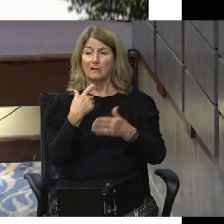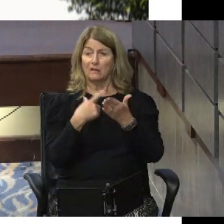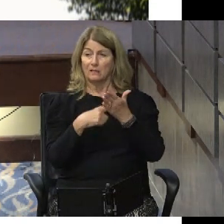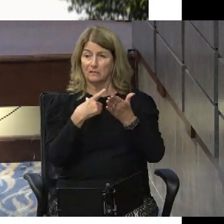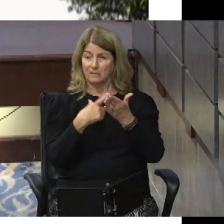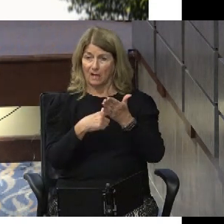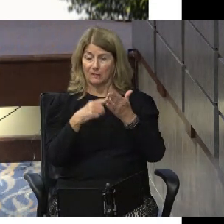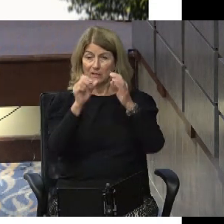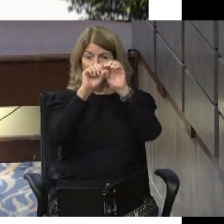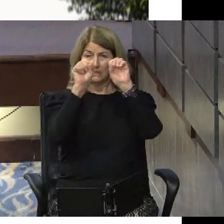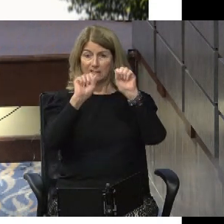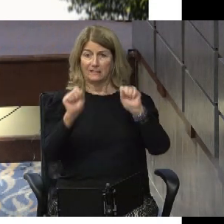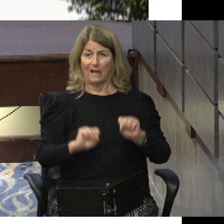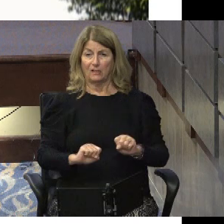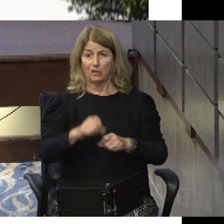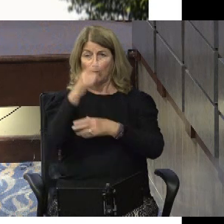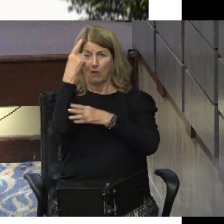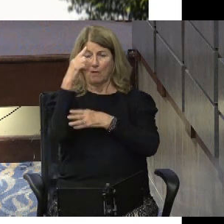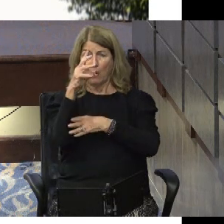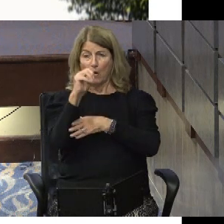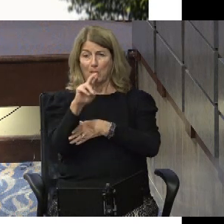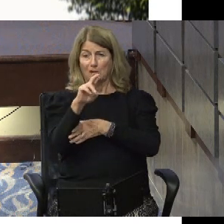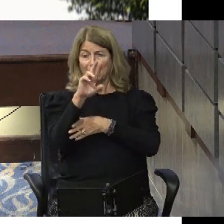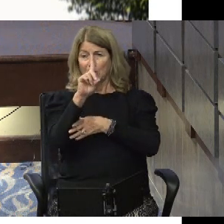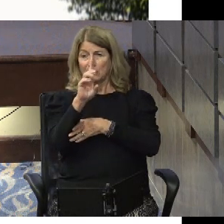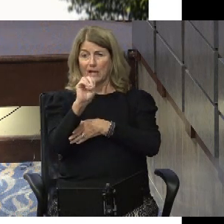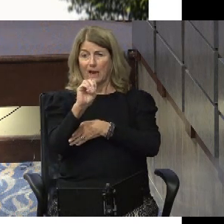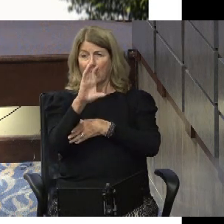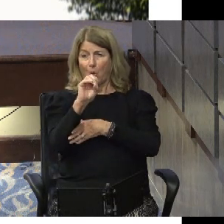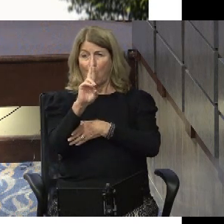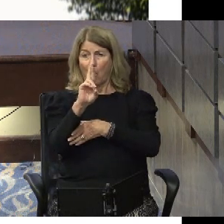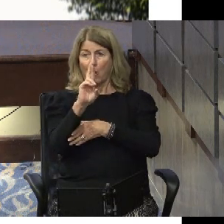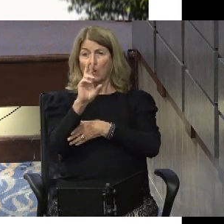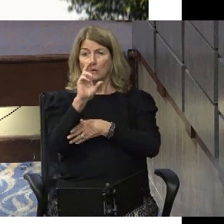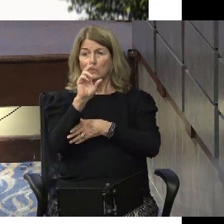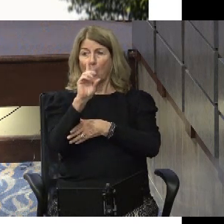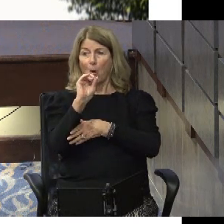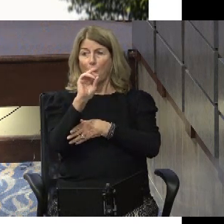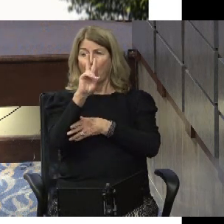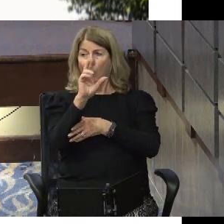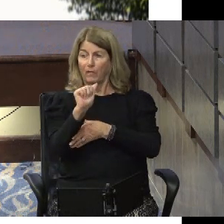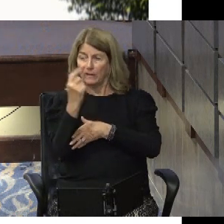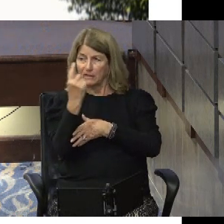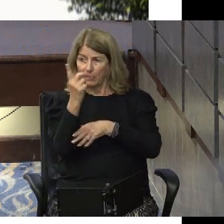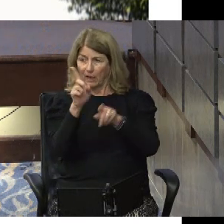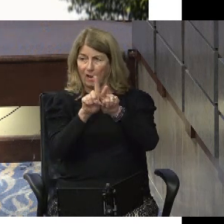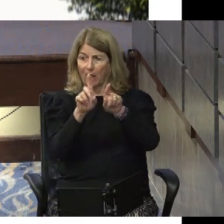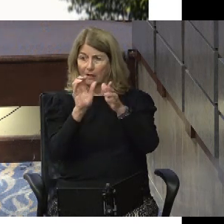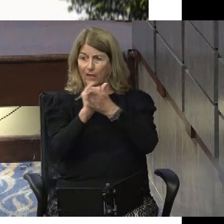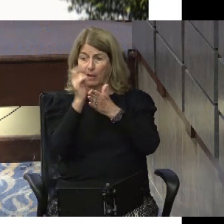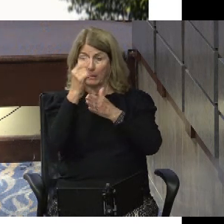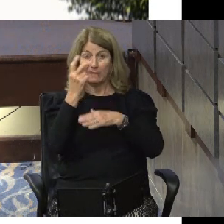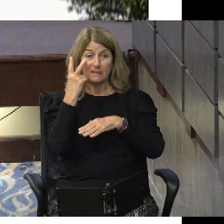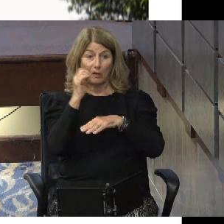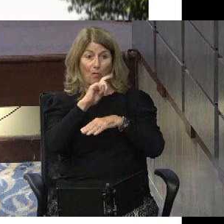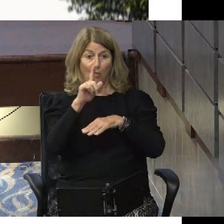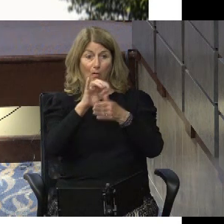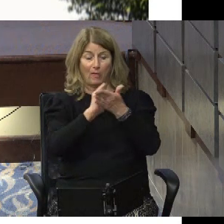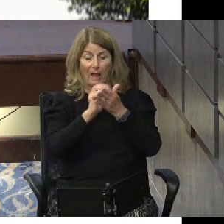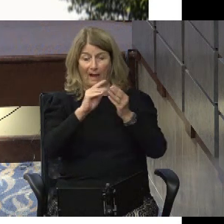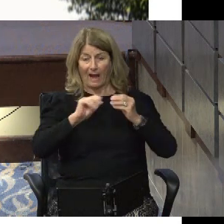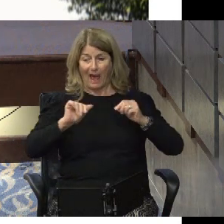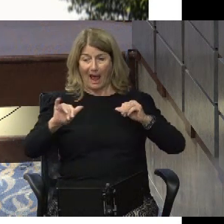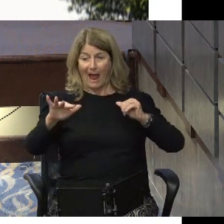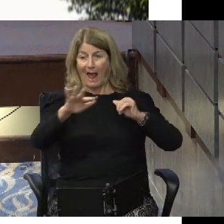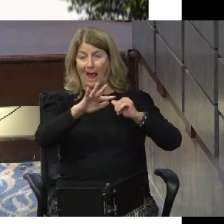statue for Mr. De Cordova at the Webster Outlook, something like that, because obviously all this land, if we go back in history, at some